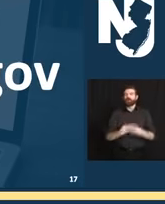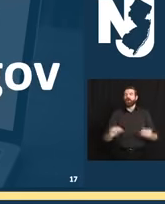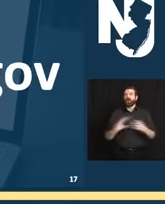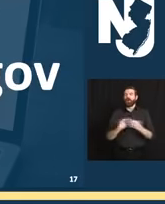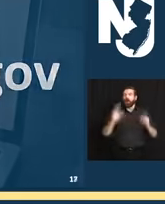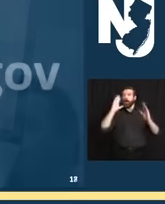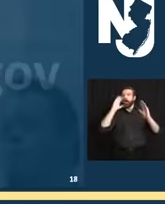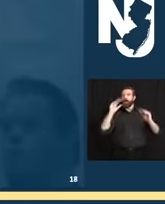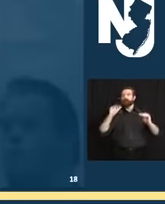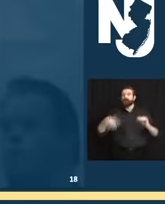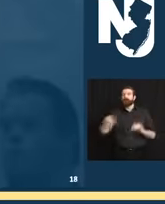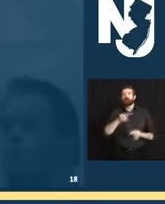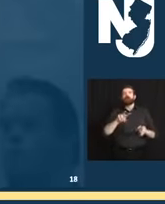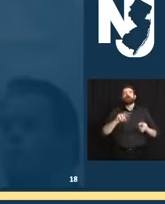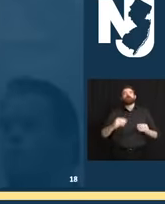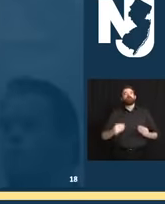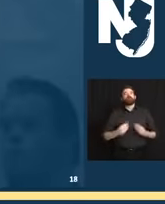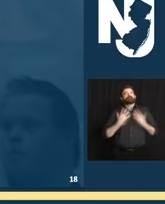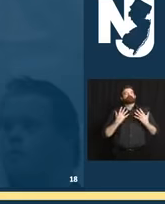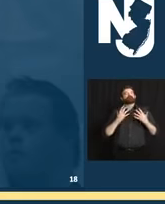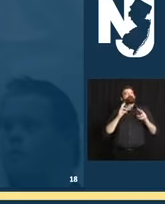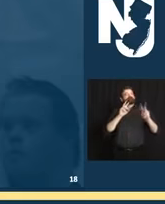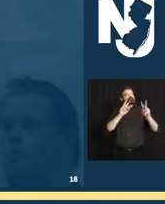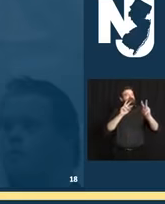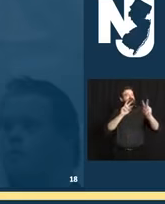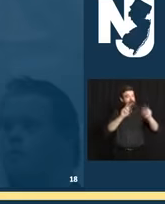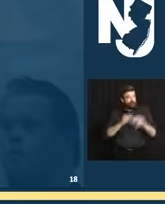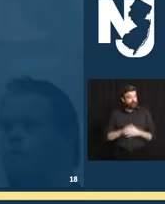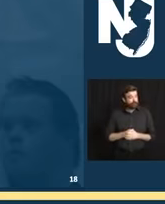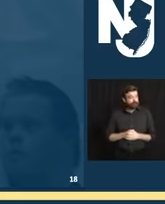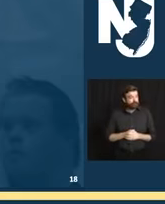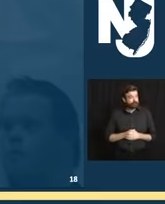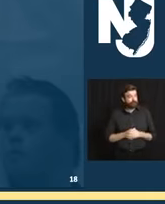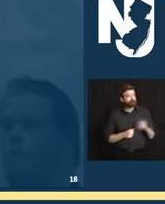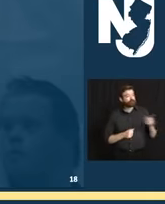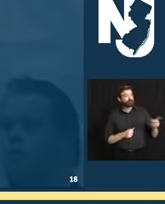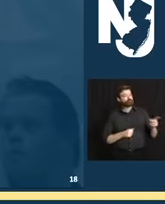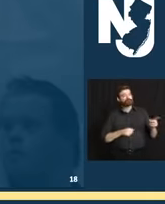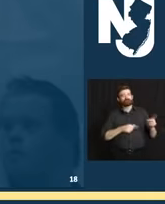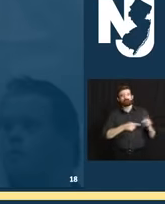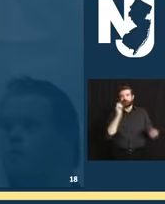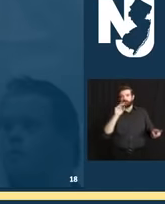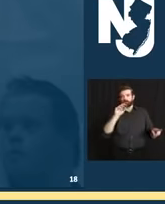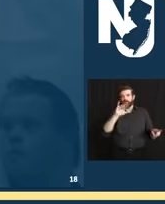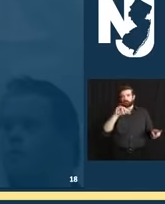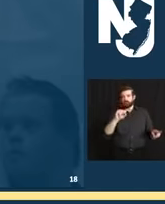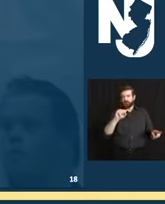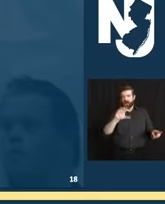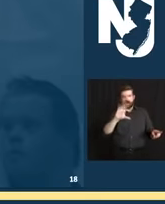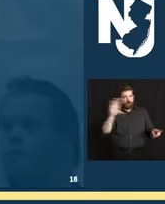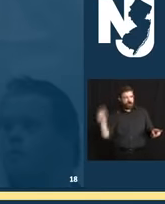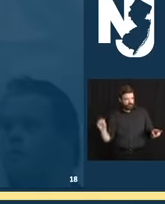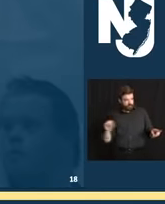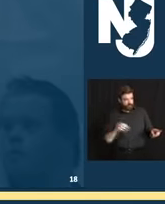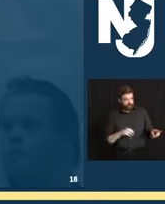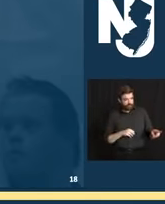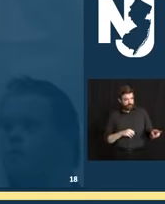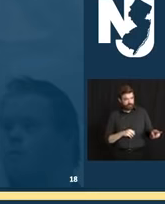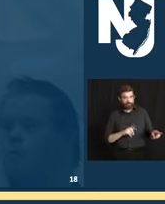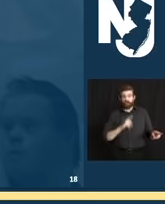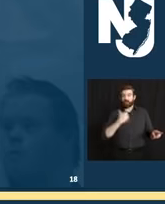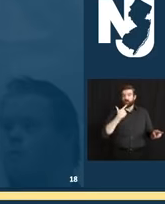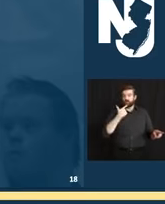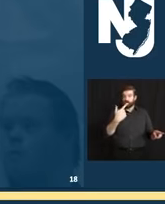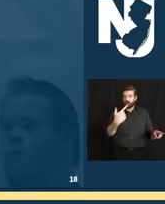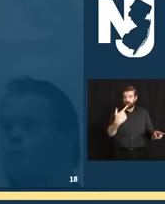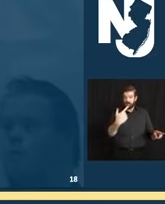ahead. First up comes from Pequannock in Morris County. This is 21-year-old Colby Douglas. I don't think, Pat,